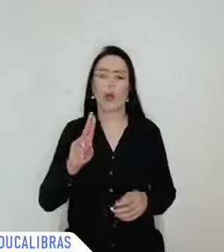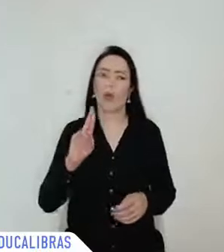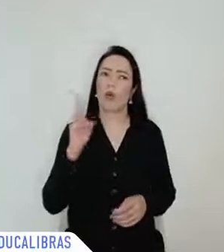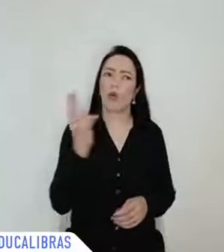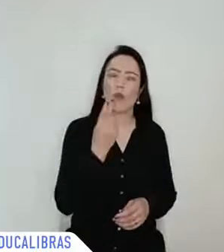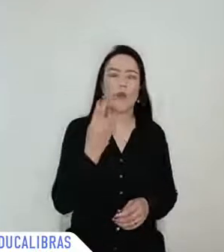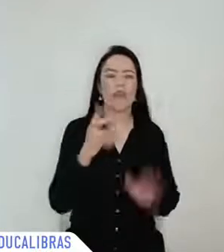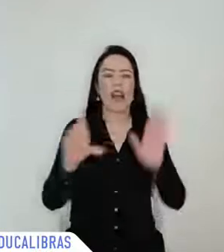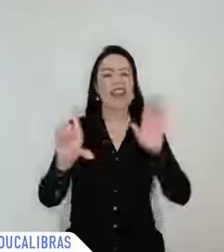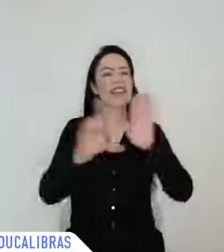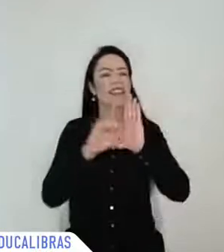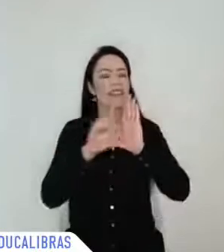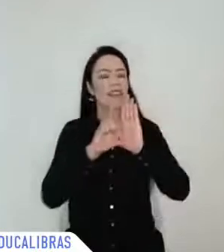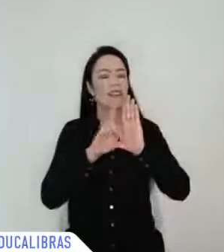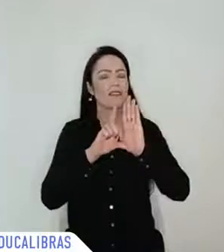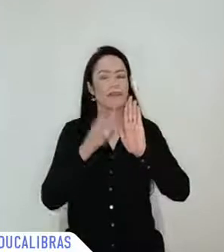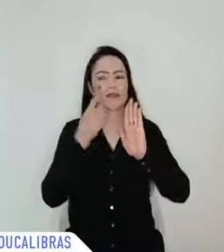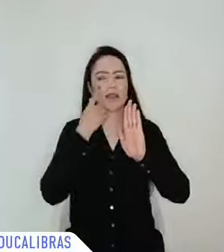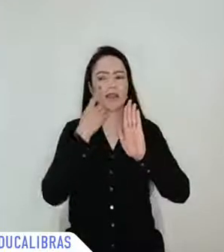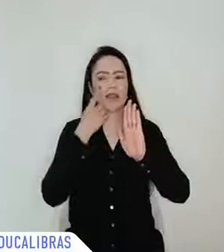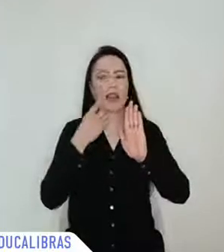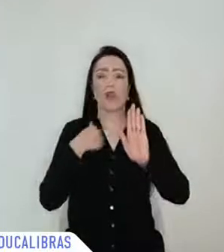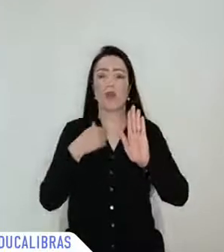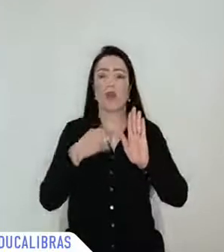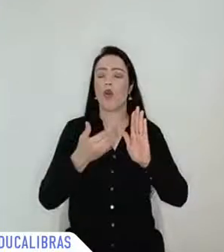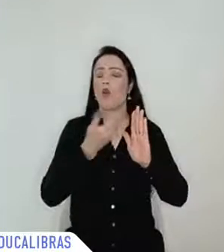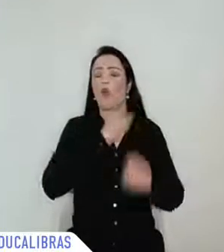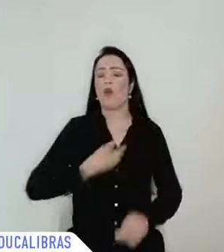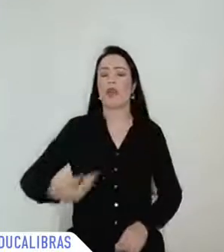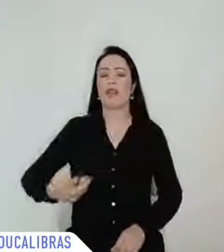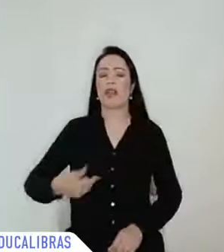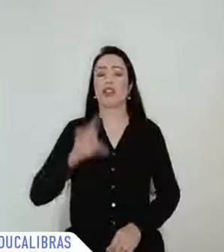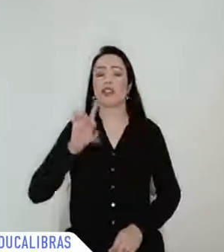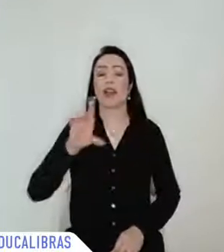institutionally and trying to